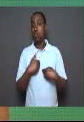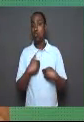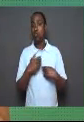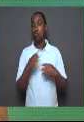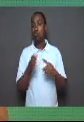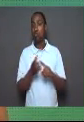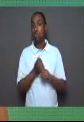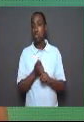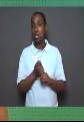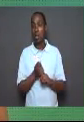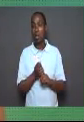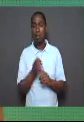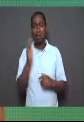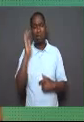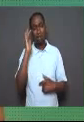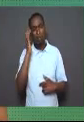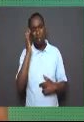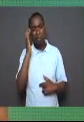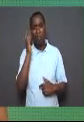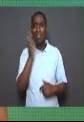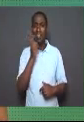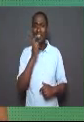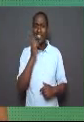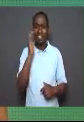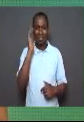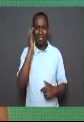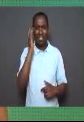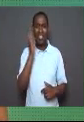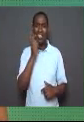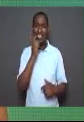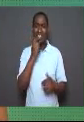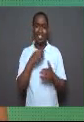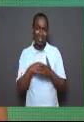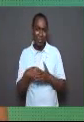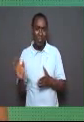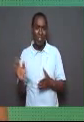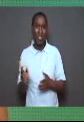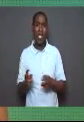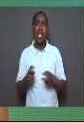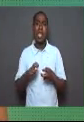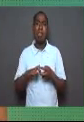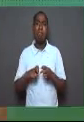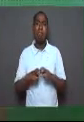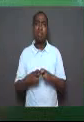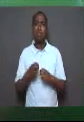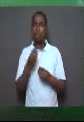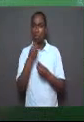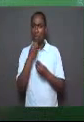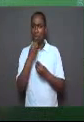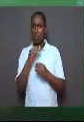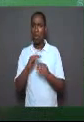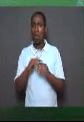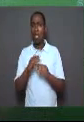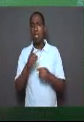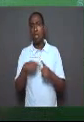pain, bad breath, loss of teeth, and difficulty in eating.